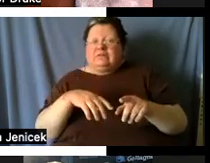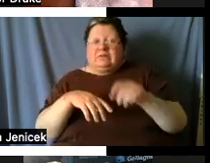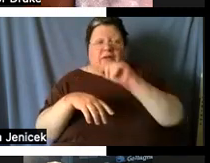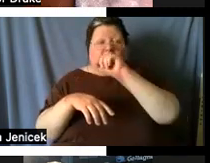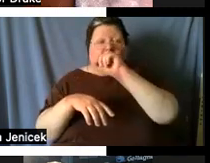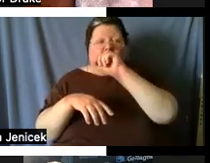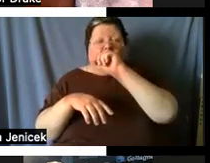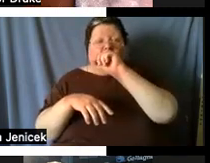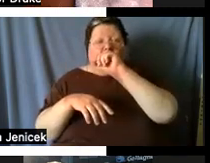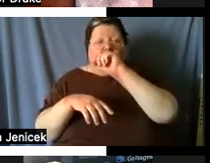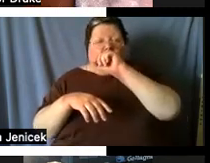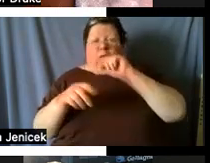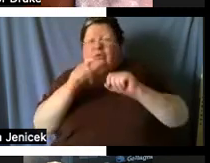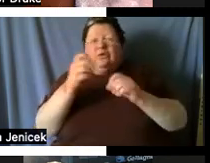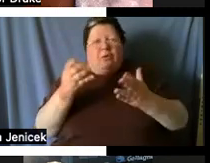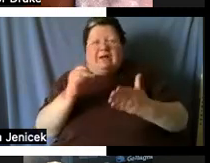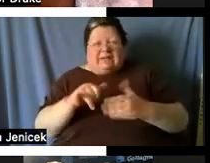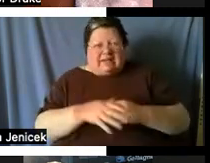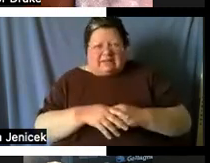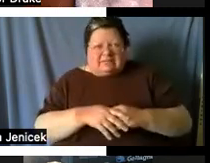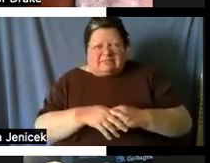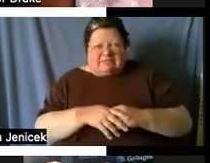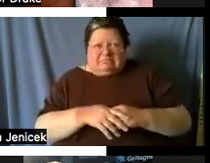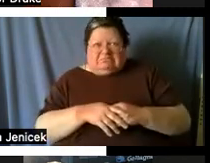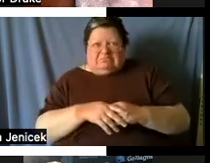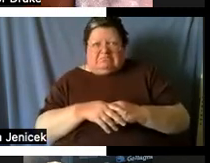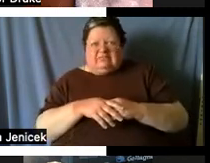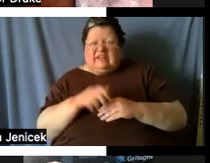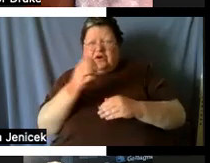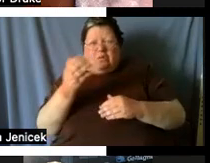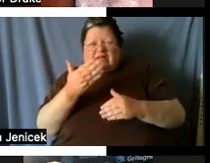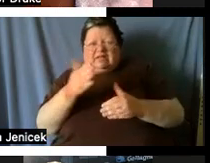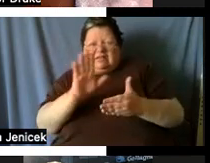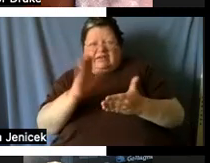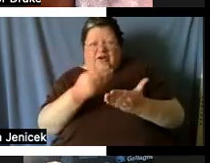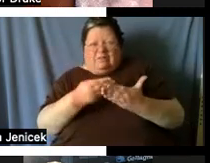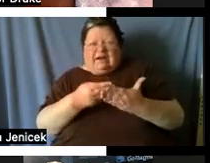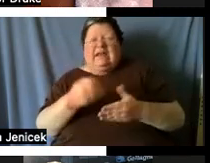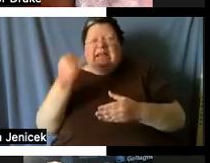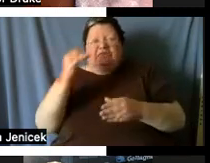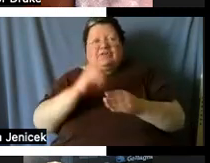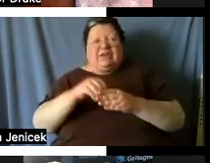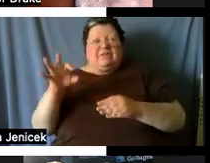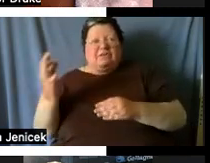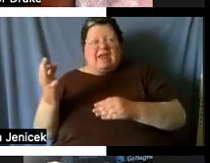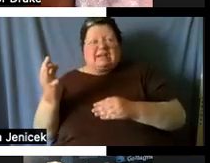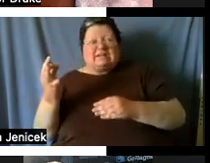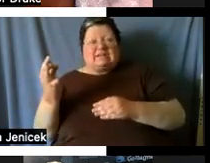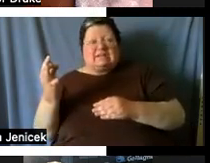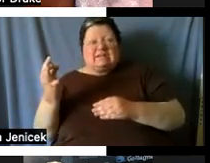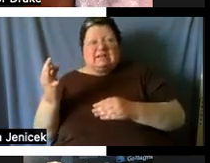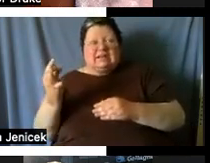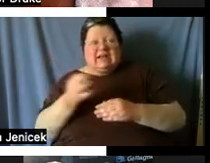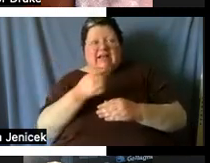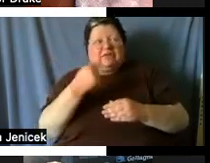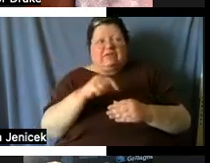who wanted that? Okay, if you're in France and the Russian government says,